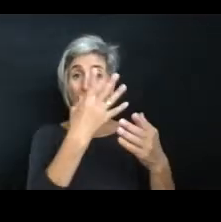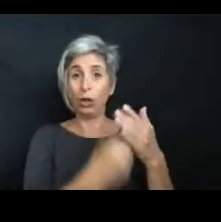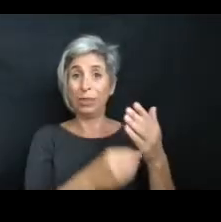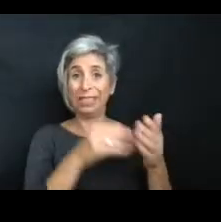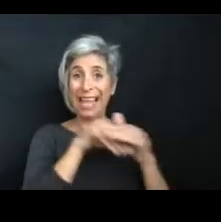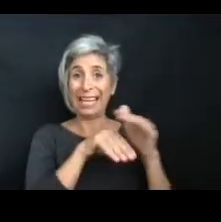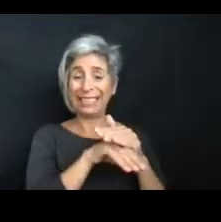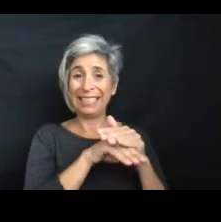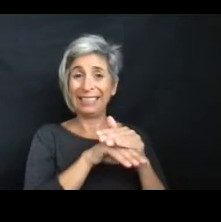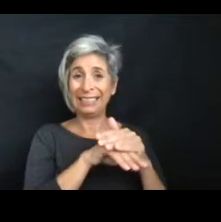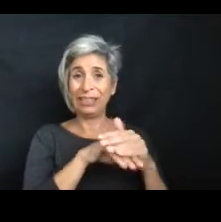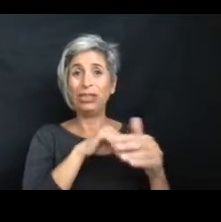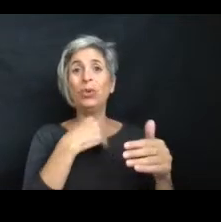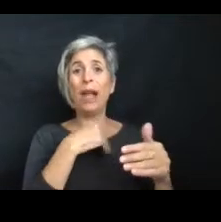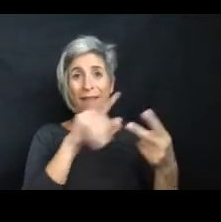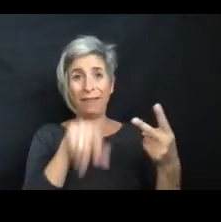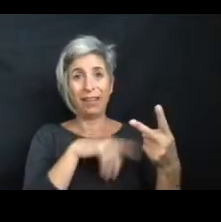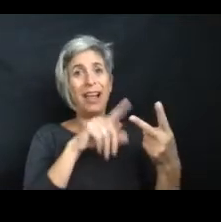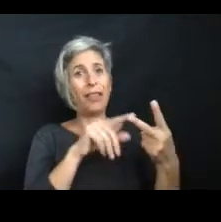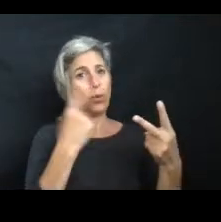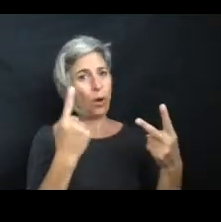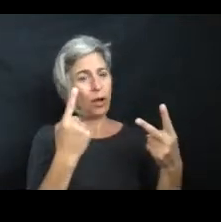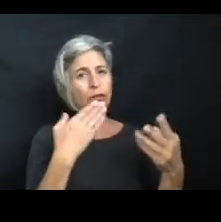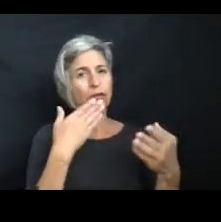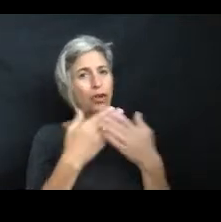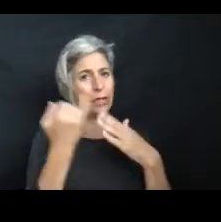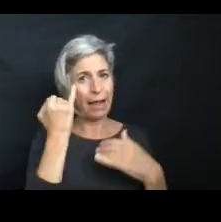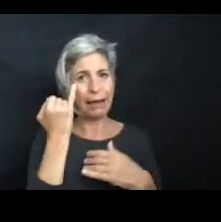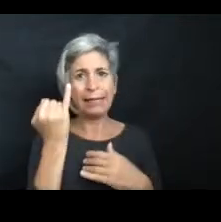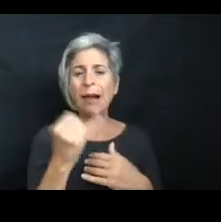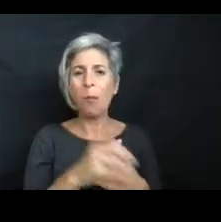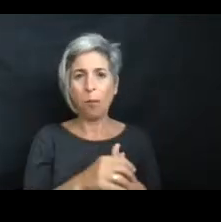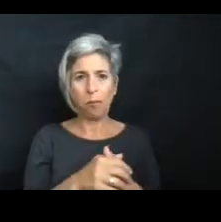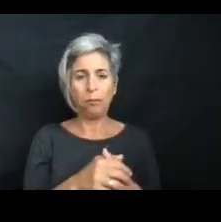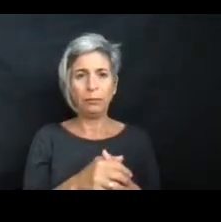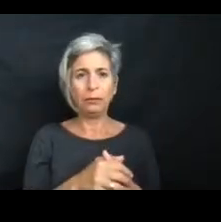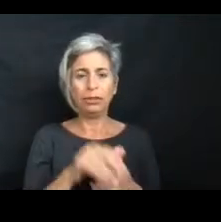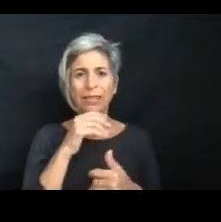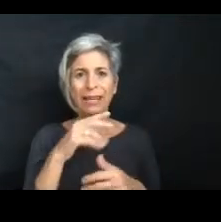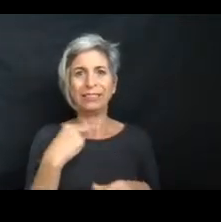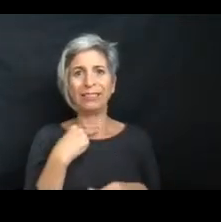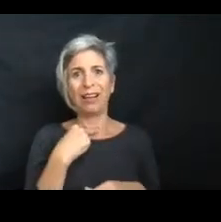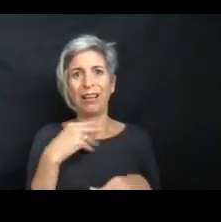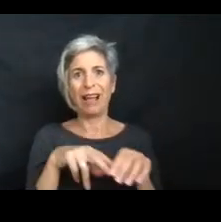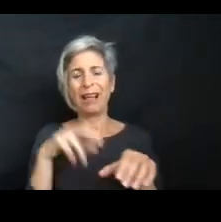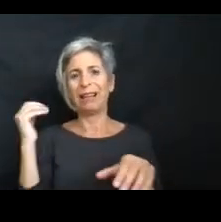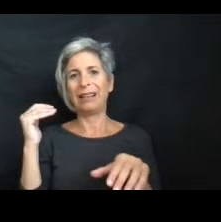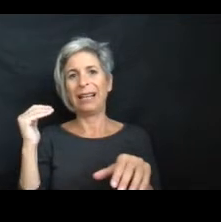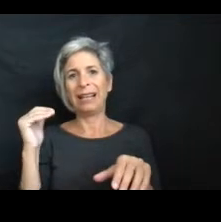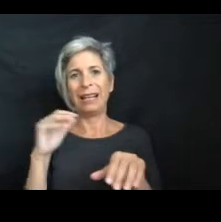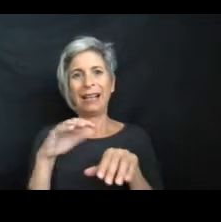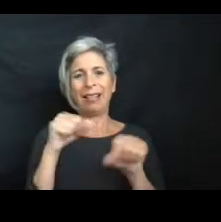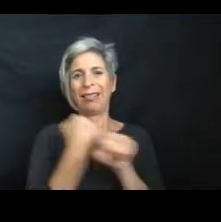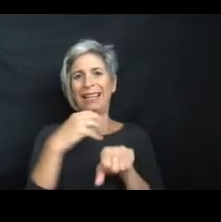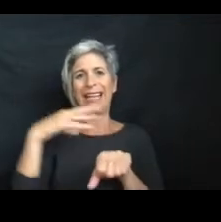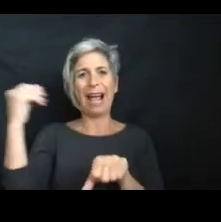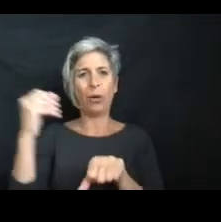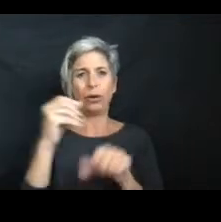added and changes to be made. That way you guys aren't locked out of your account for any length of